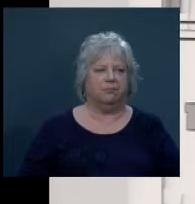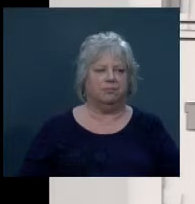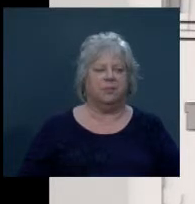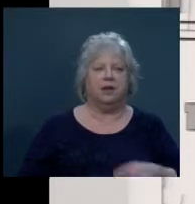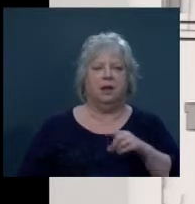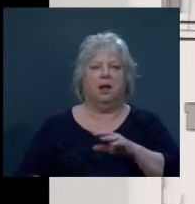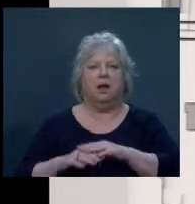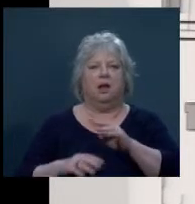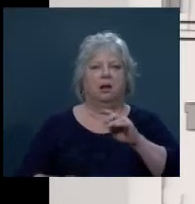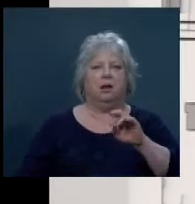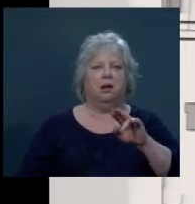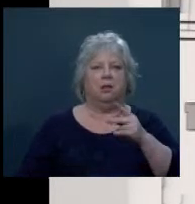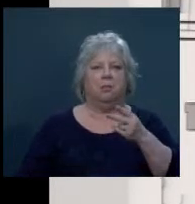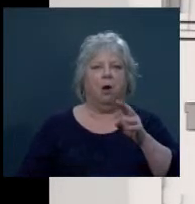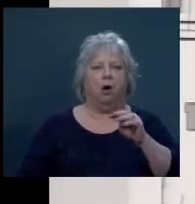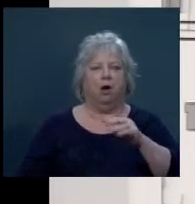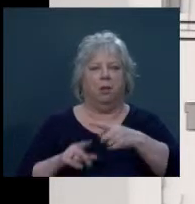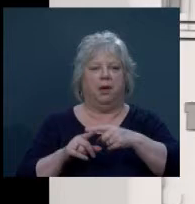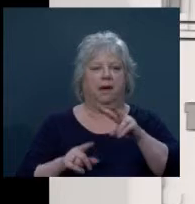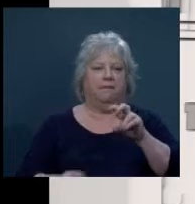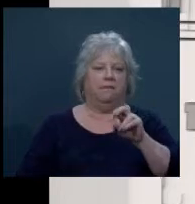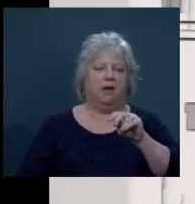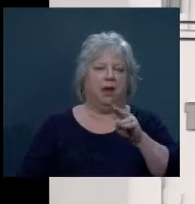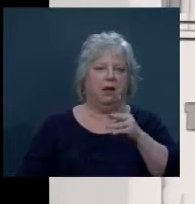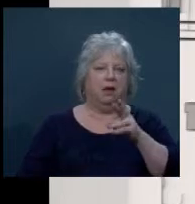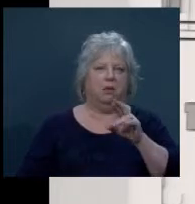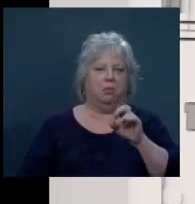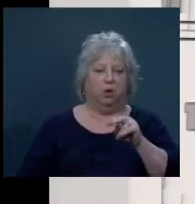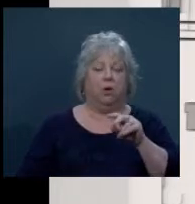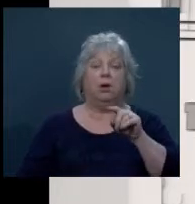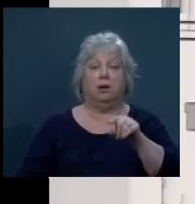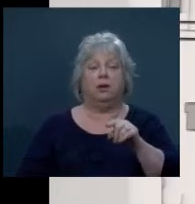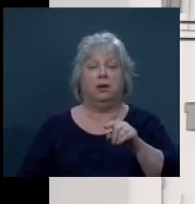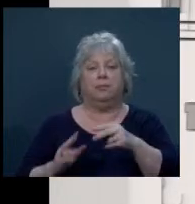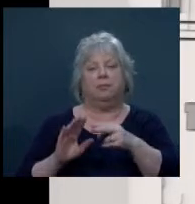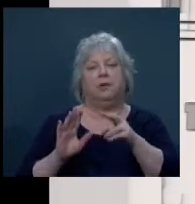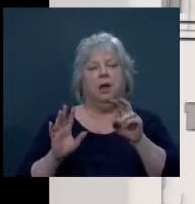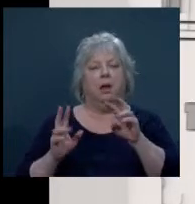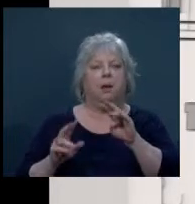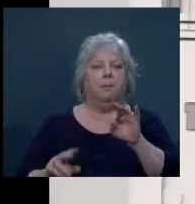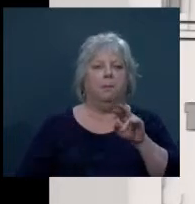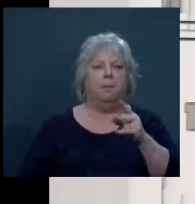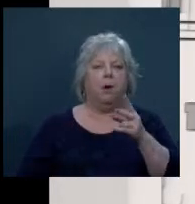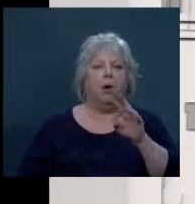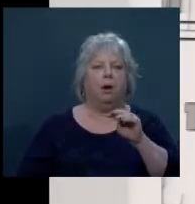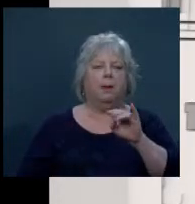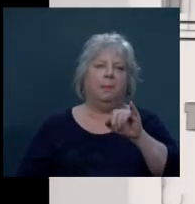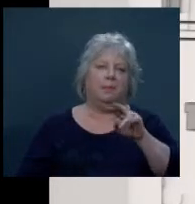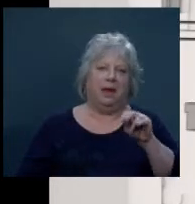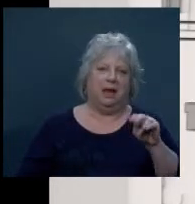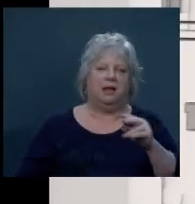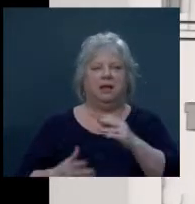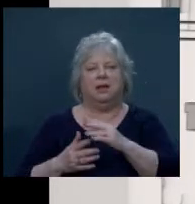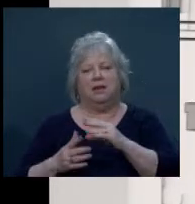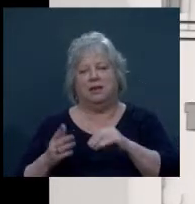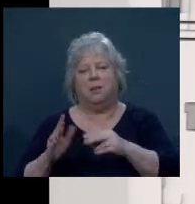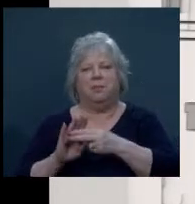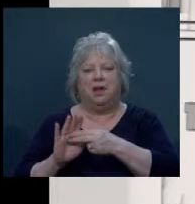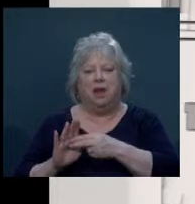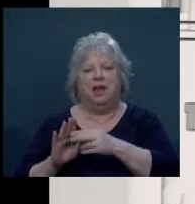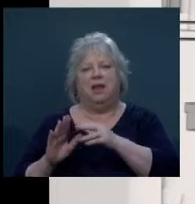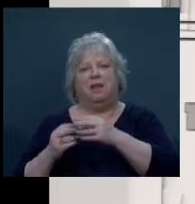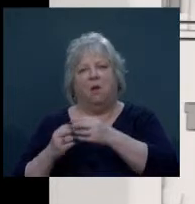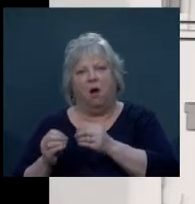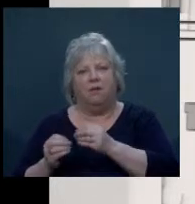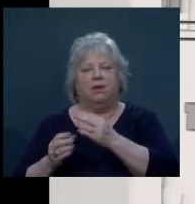This is on Markham at Van Buren. This is the Markham Inn. Some of it's shown as commercial, some of it's shown as office. Basically, it show all the Markham Inn